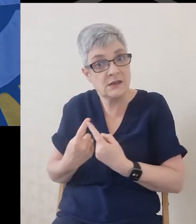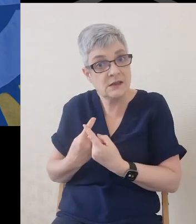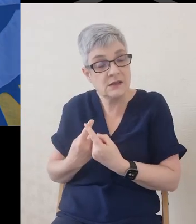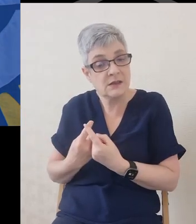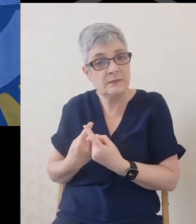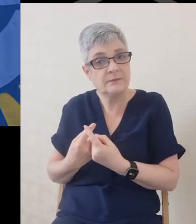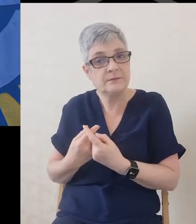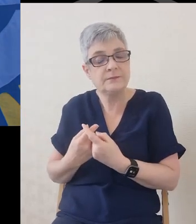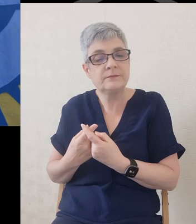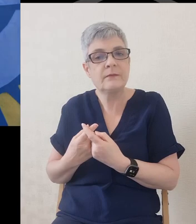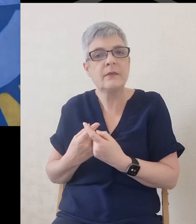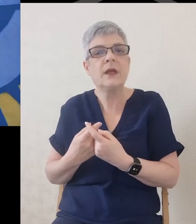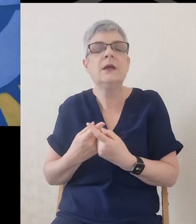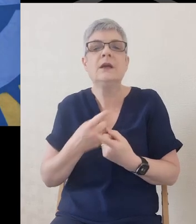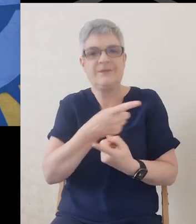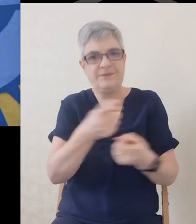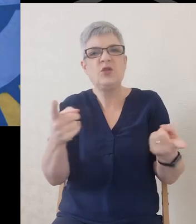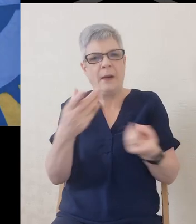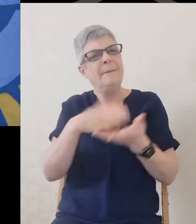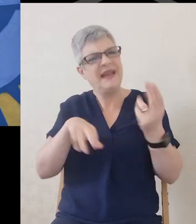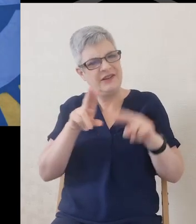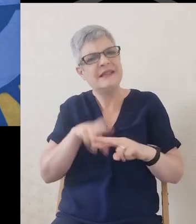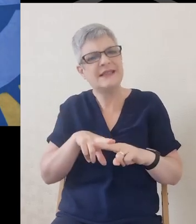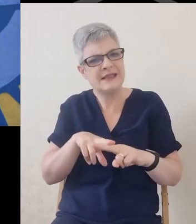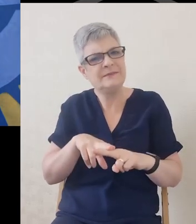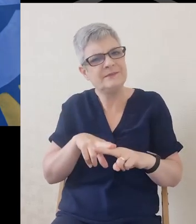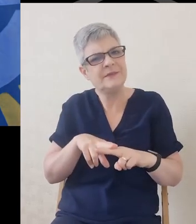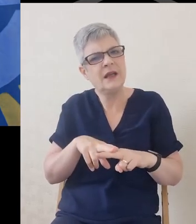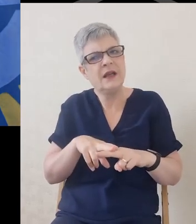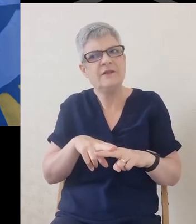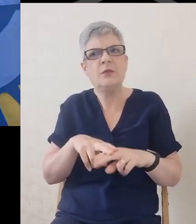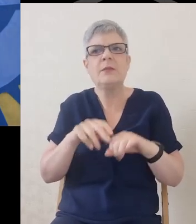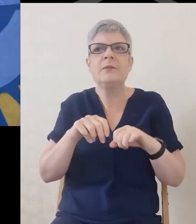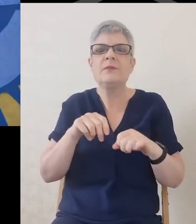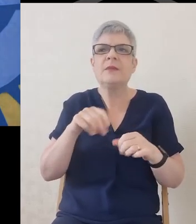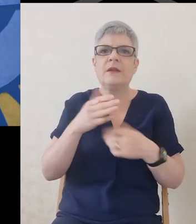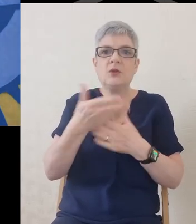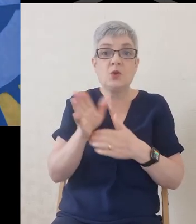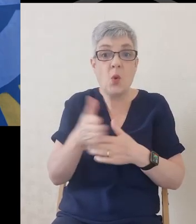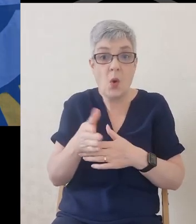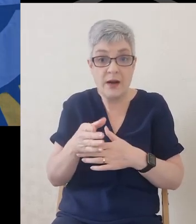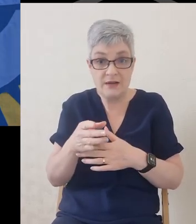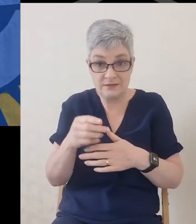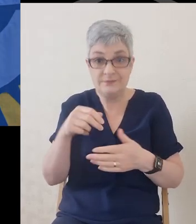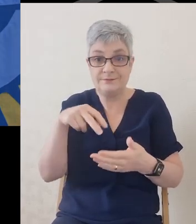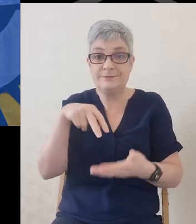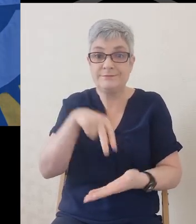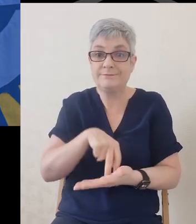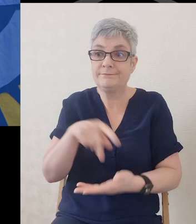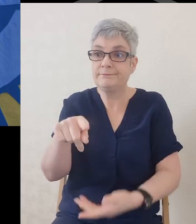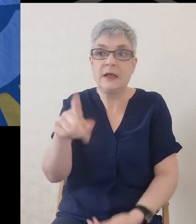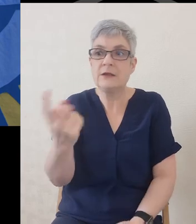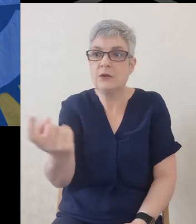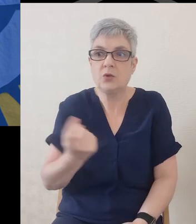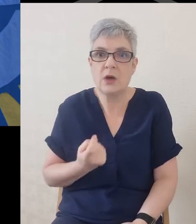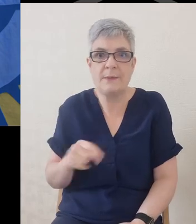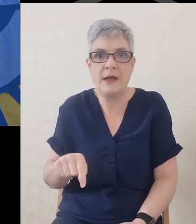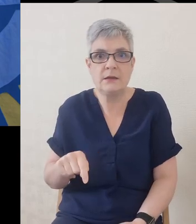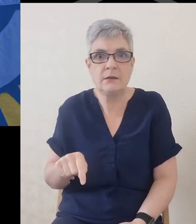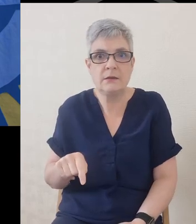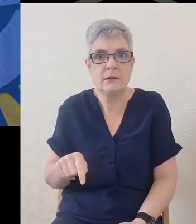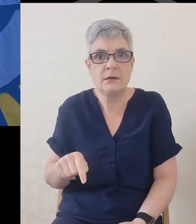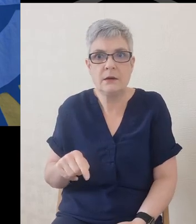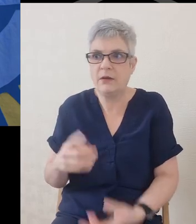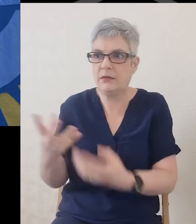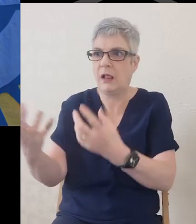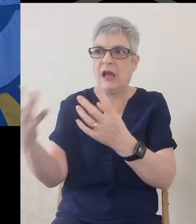Those of you who are parents, have you ever stood at the door of the house and said to your kids as they try and come in, you're not coming into the house with all